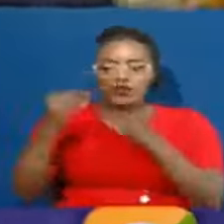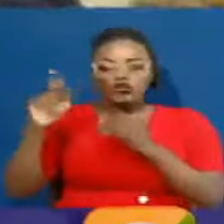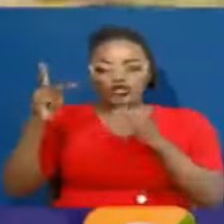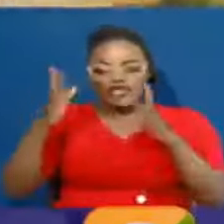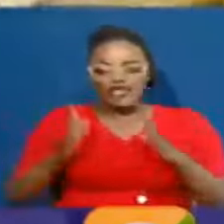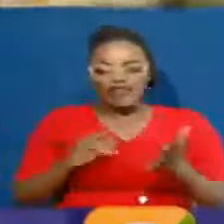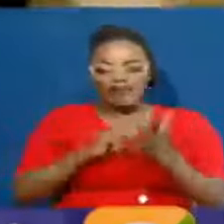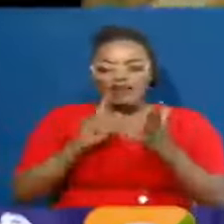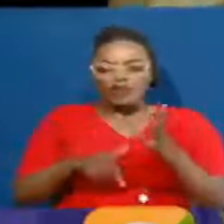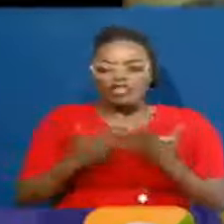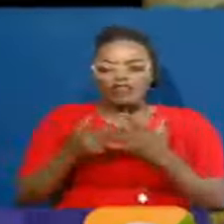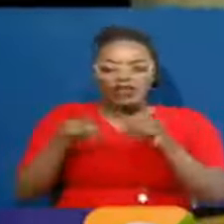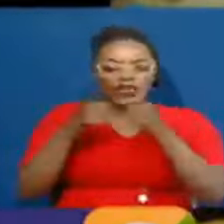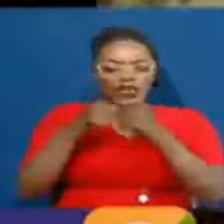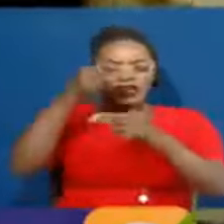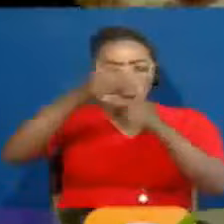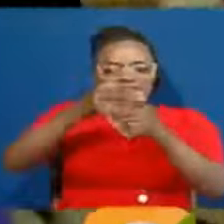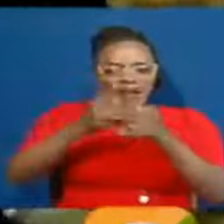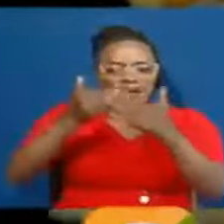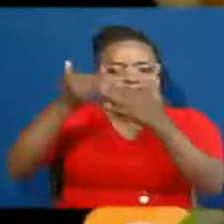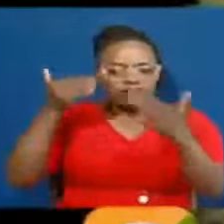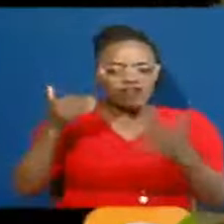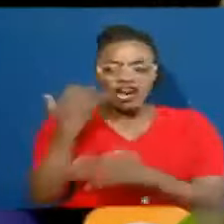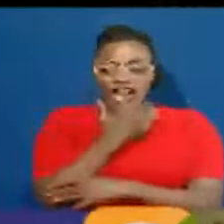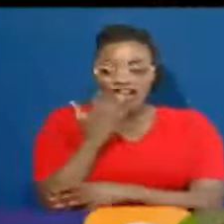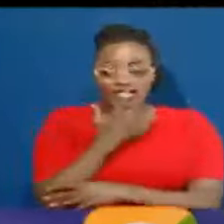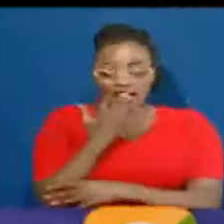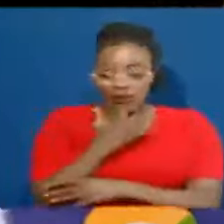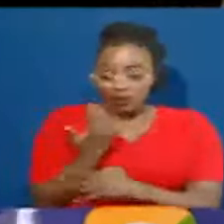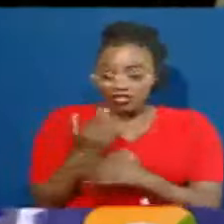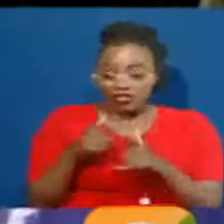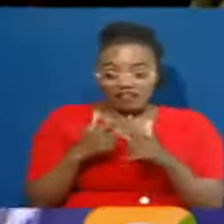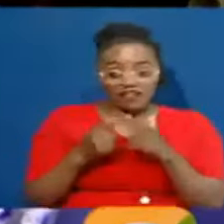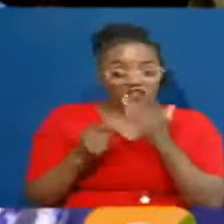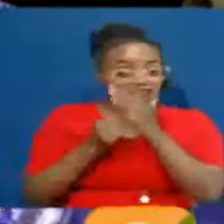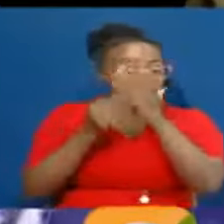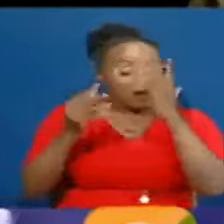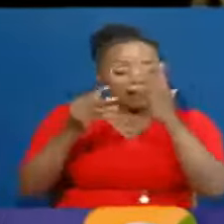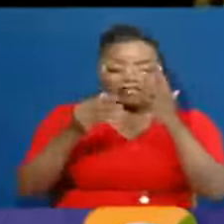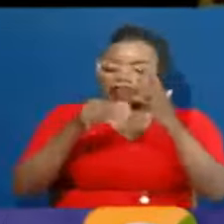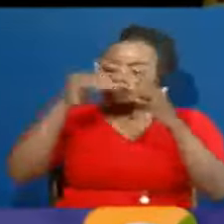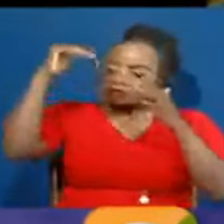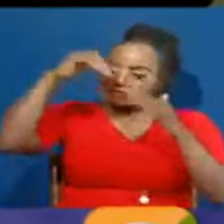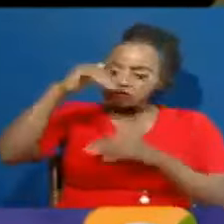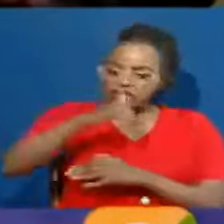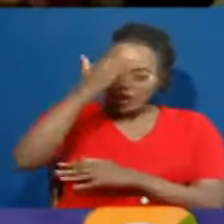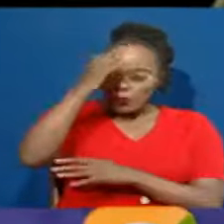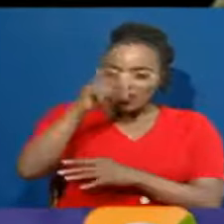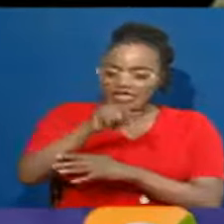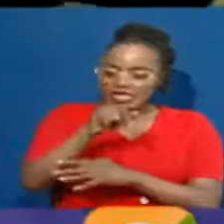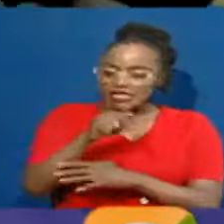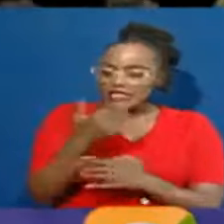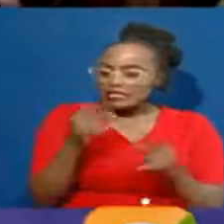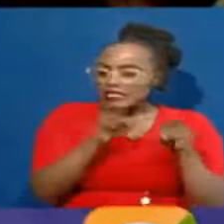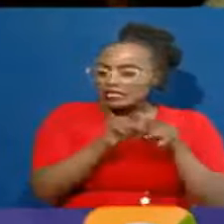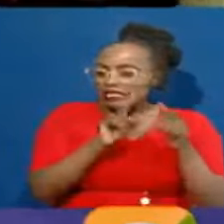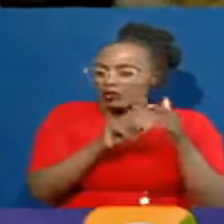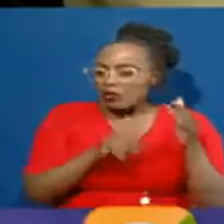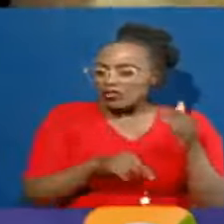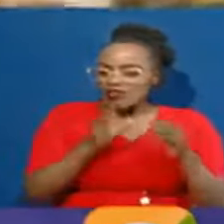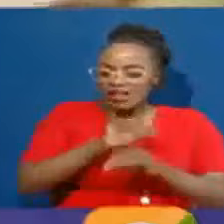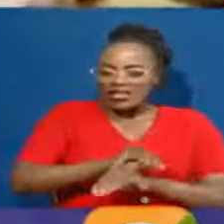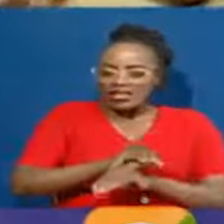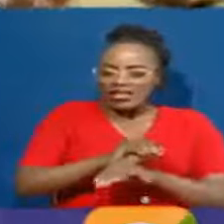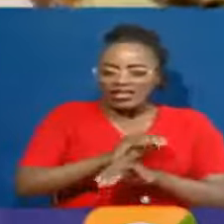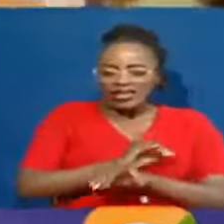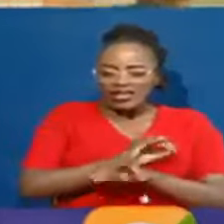So nikama tulimuharibia jina. In fact, Gachagua is defamed, completely defamed, because this was not even cleared